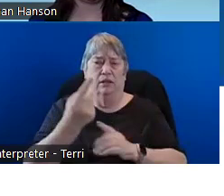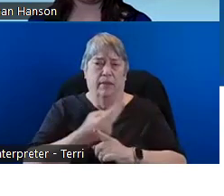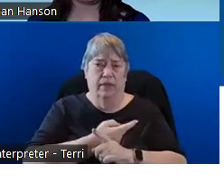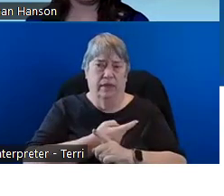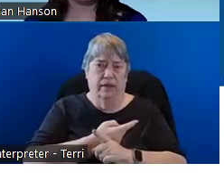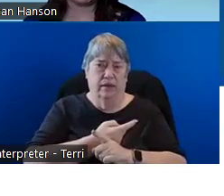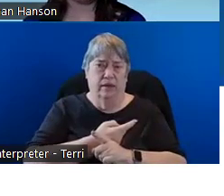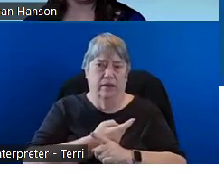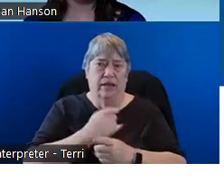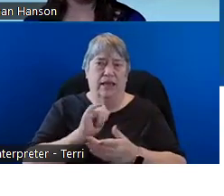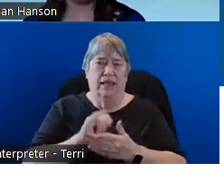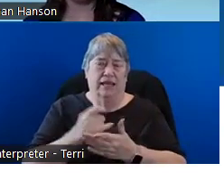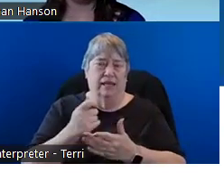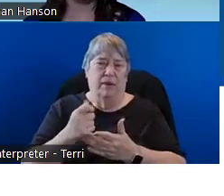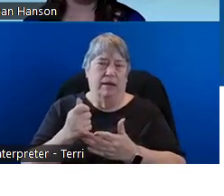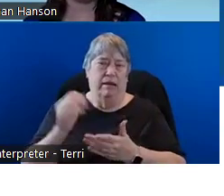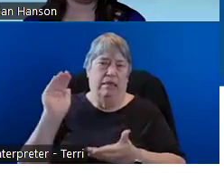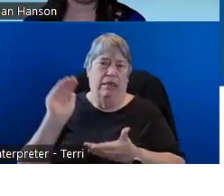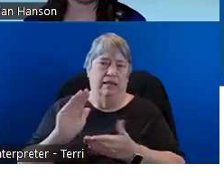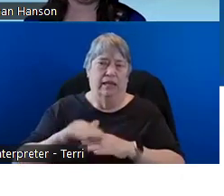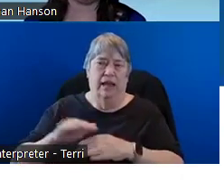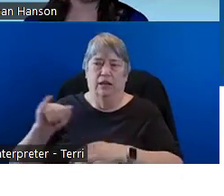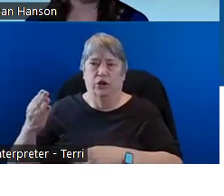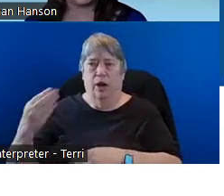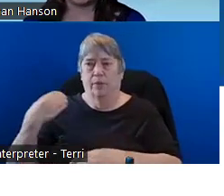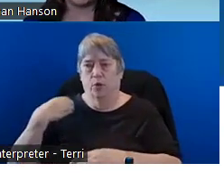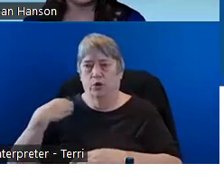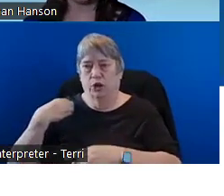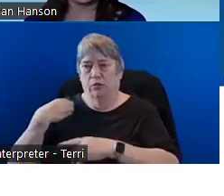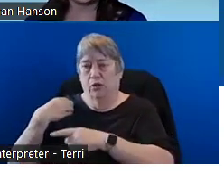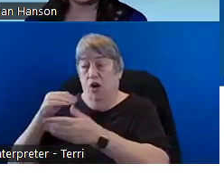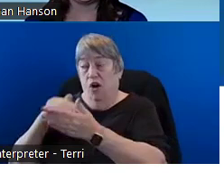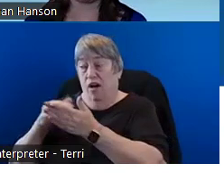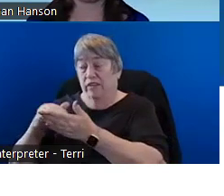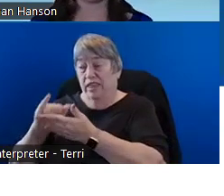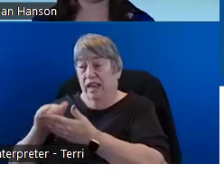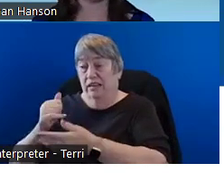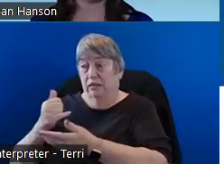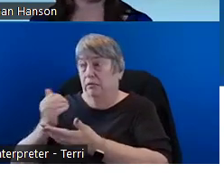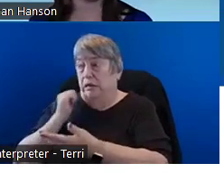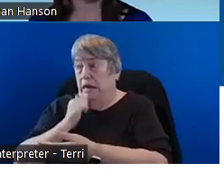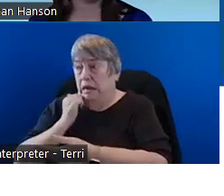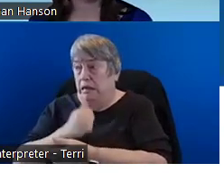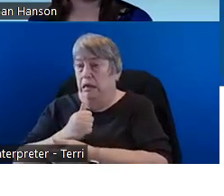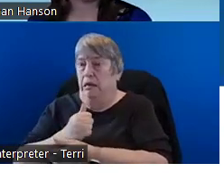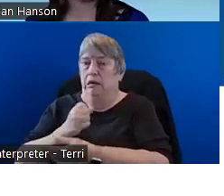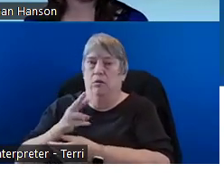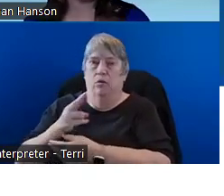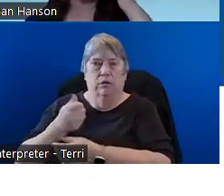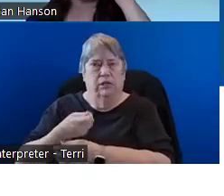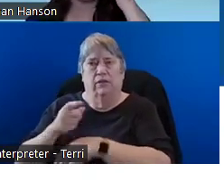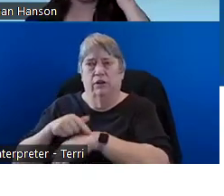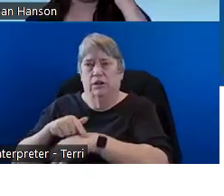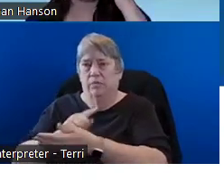coaching. Oftentimes job coaching is going to be, multiple times a week, if not daily, especially when they're first starting. But